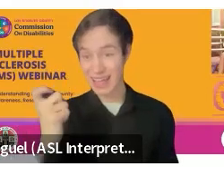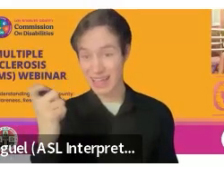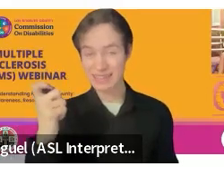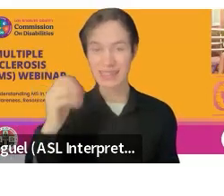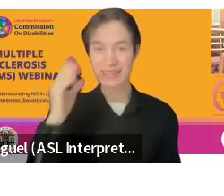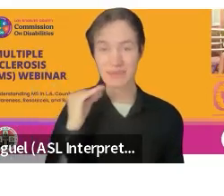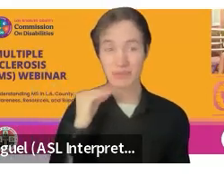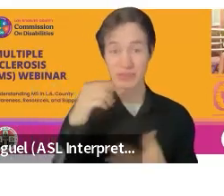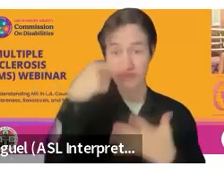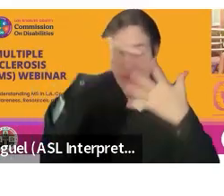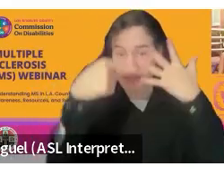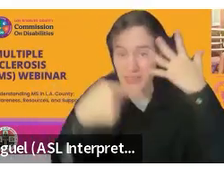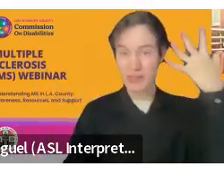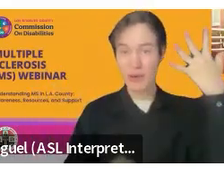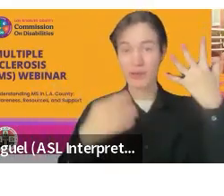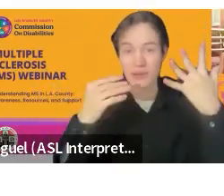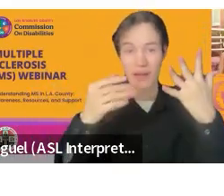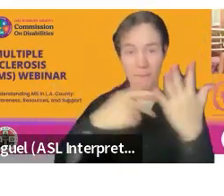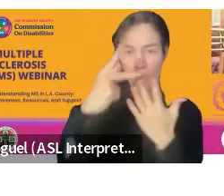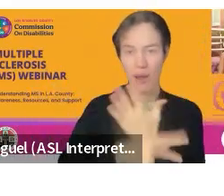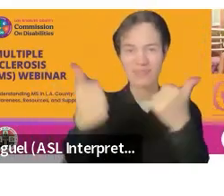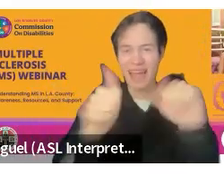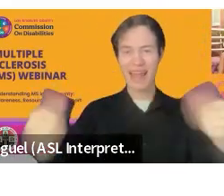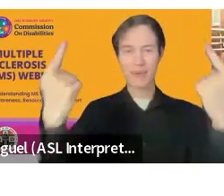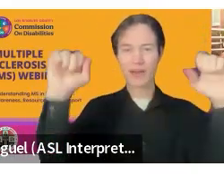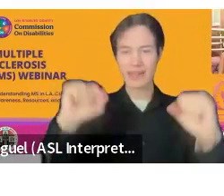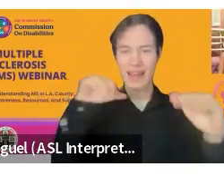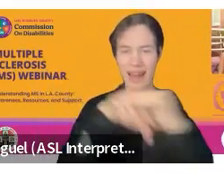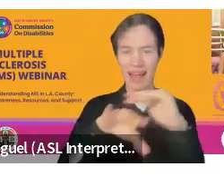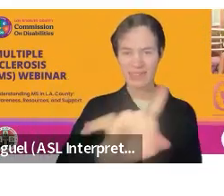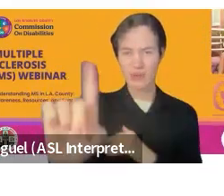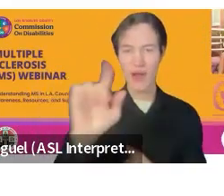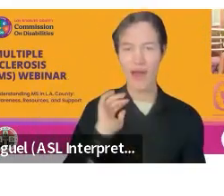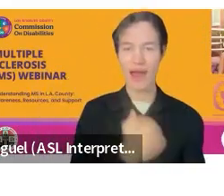all programs that anybody can access, and it can all be accessed through our website.